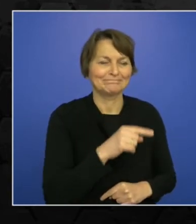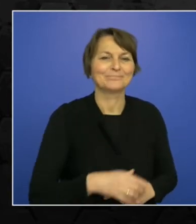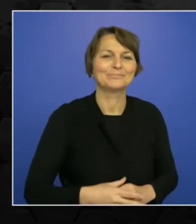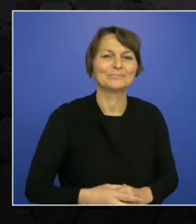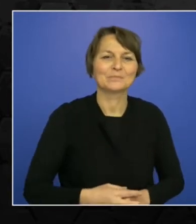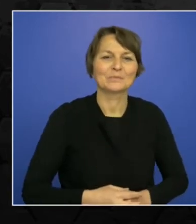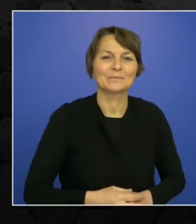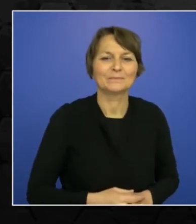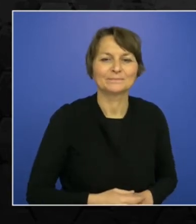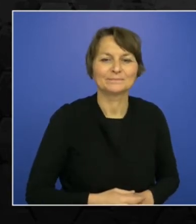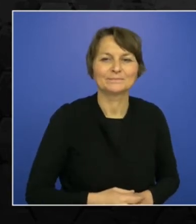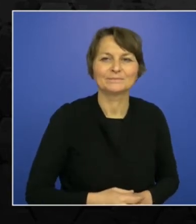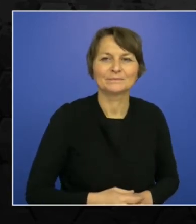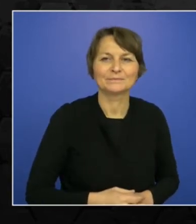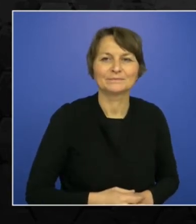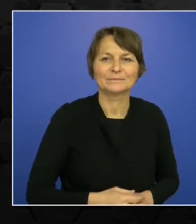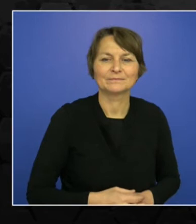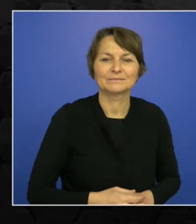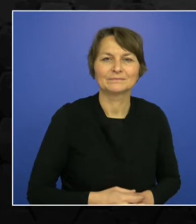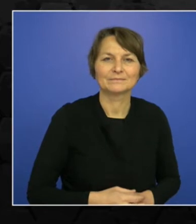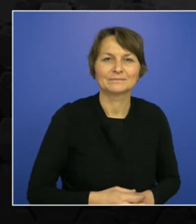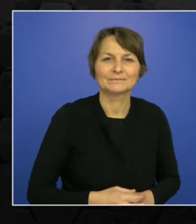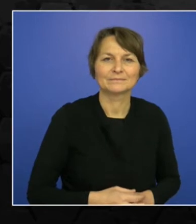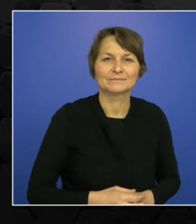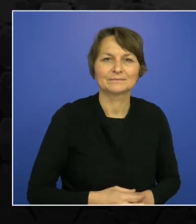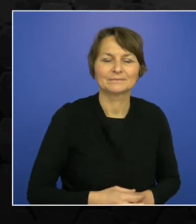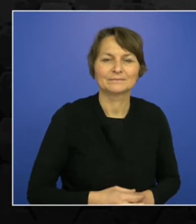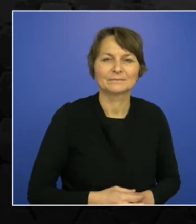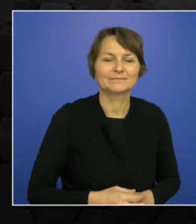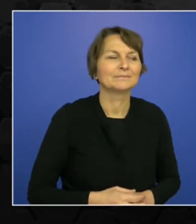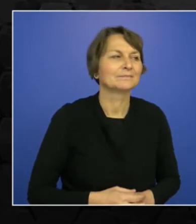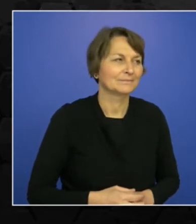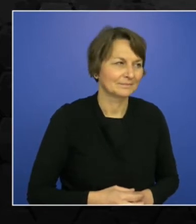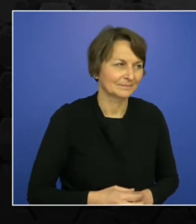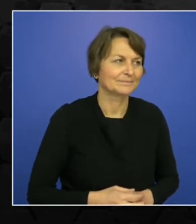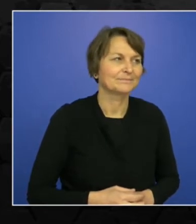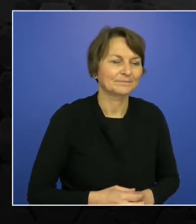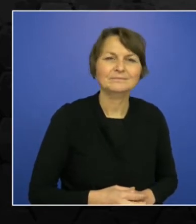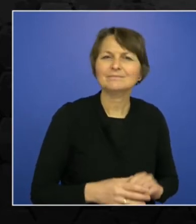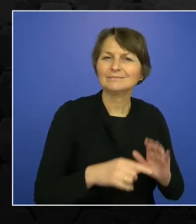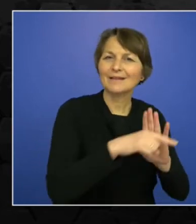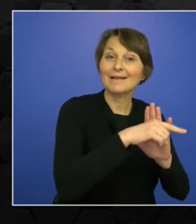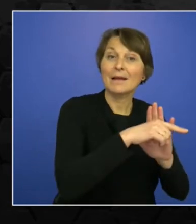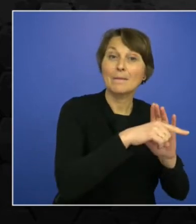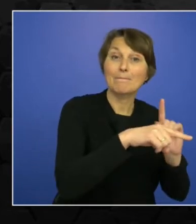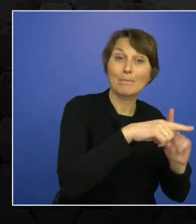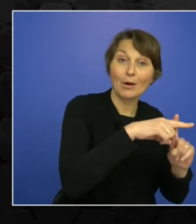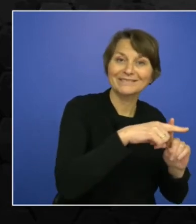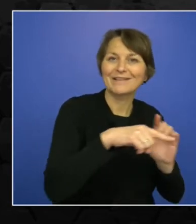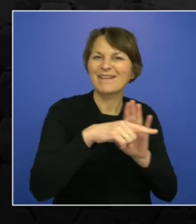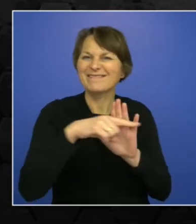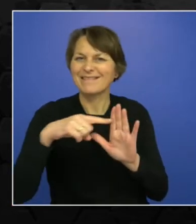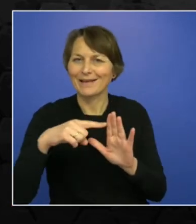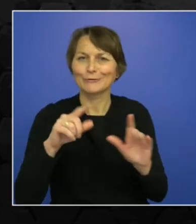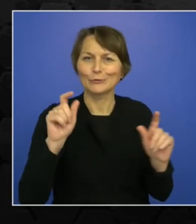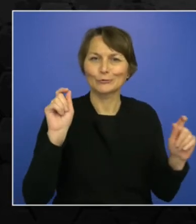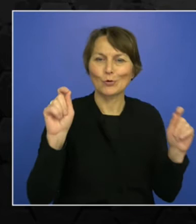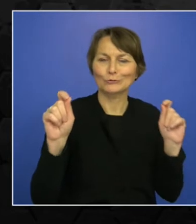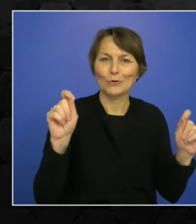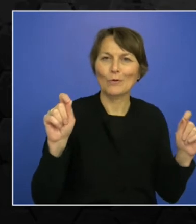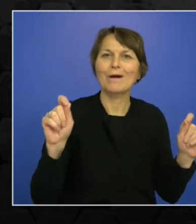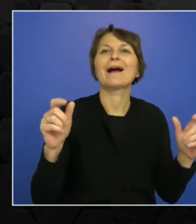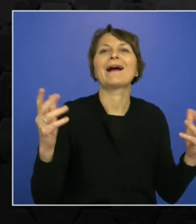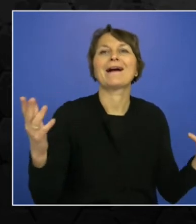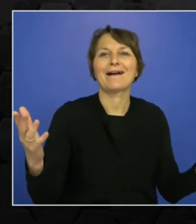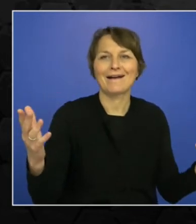Yes. Negative, neutral score. Oh, yeah. Neutral score and positive. That's why it was. So now if